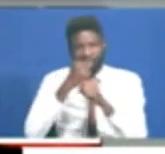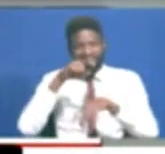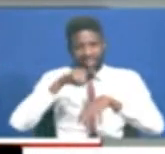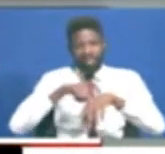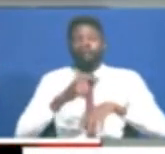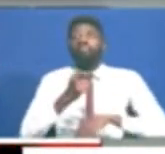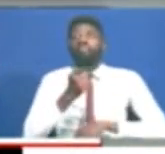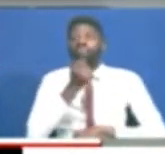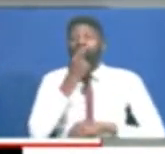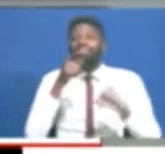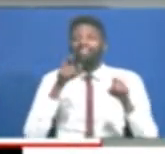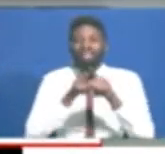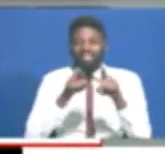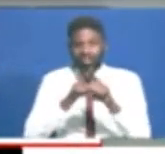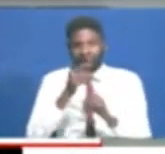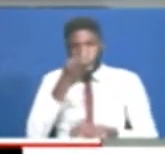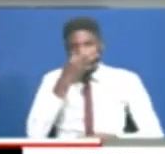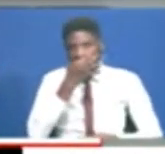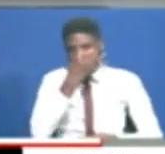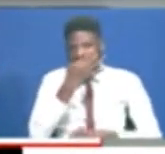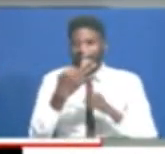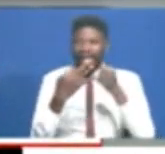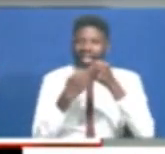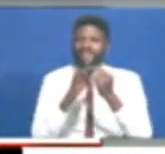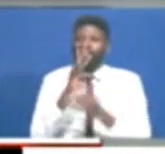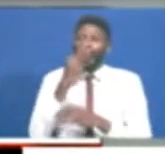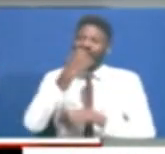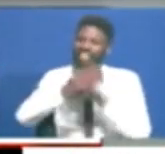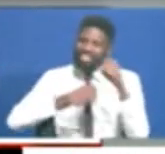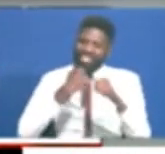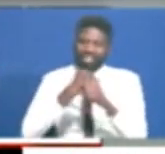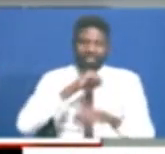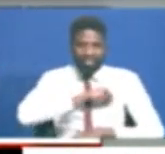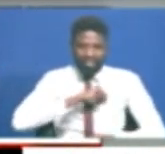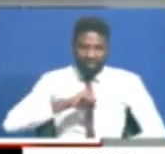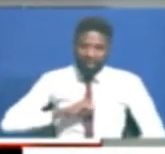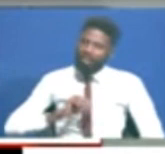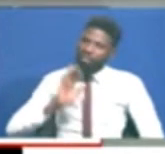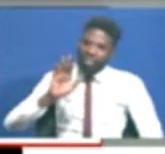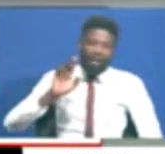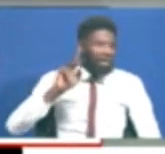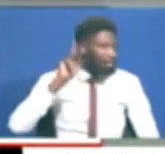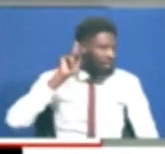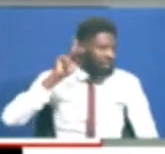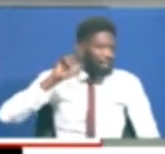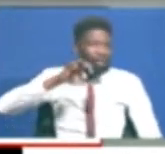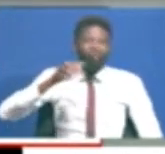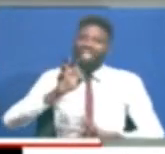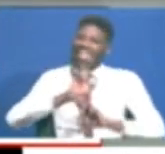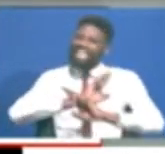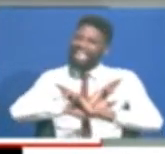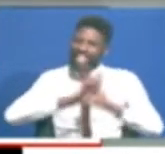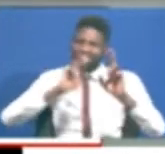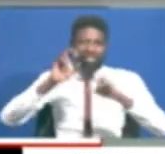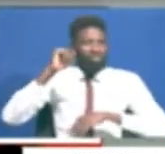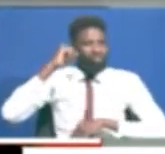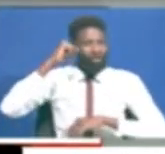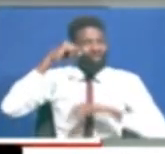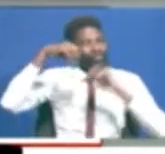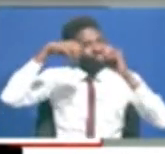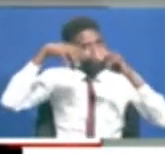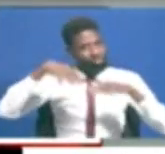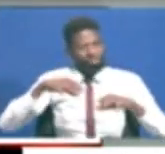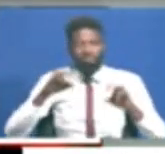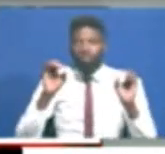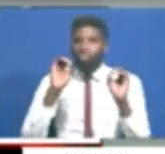Kibaki. The 84-year-old outgoing senator of Kisii County is not ready to hang his political boots as he featured in